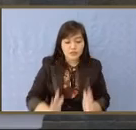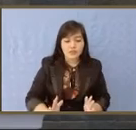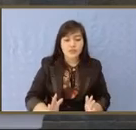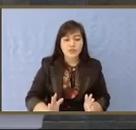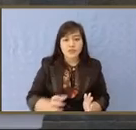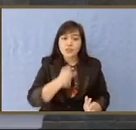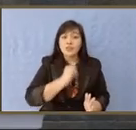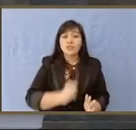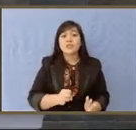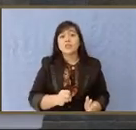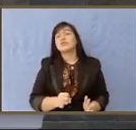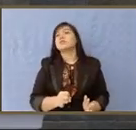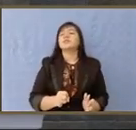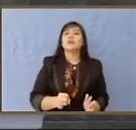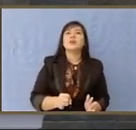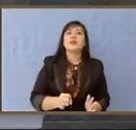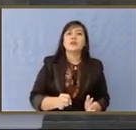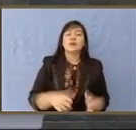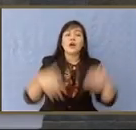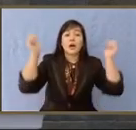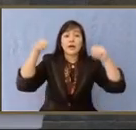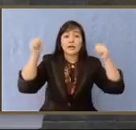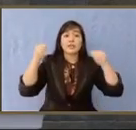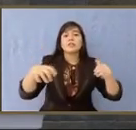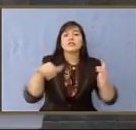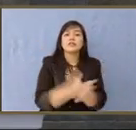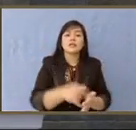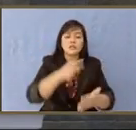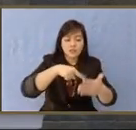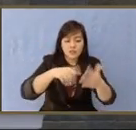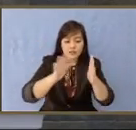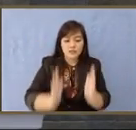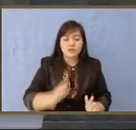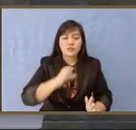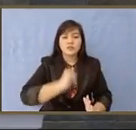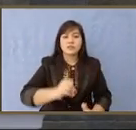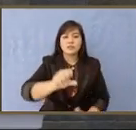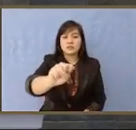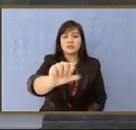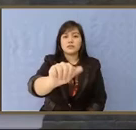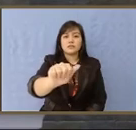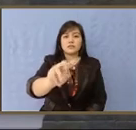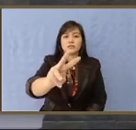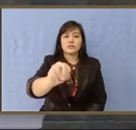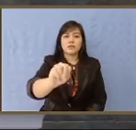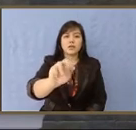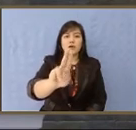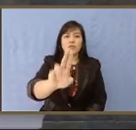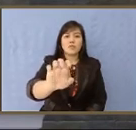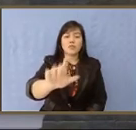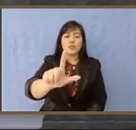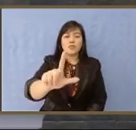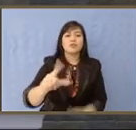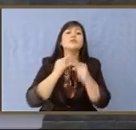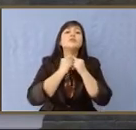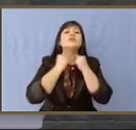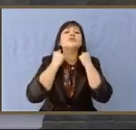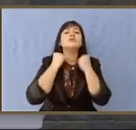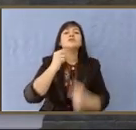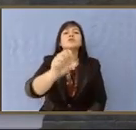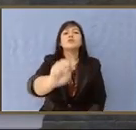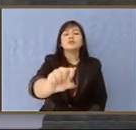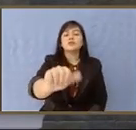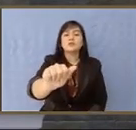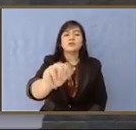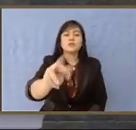Kung kailan po ito nangyari, yung Book of Ruth, yung mga events na nangyari during Gideon's judgeship. Okay, dyan po nag-occur yung event during